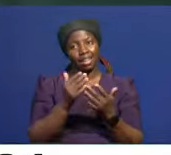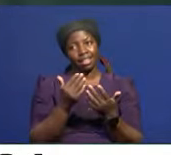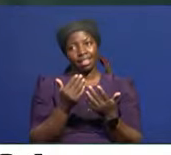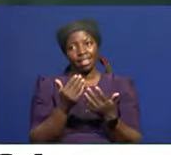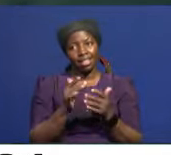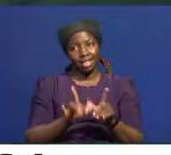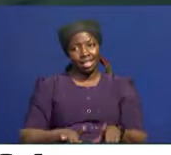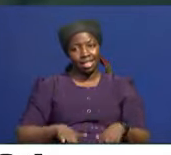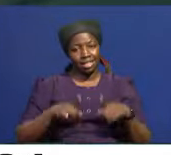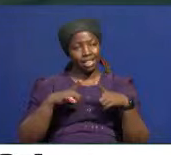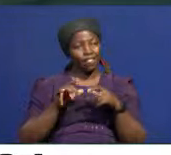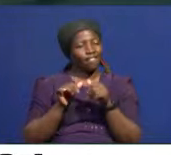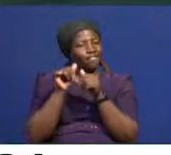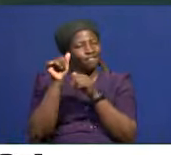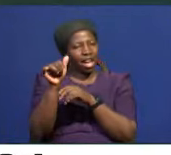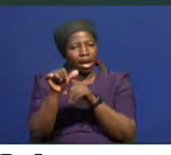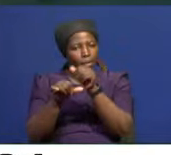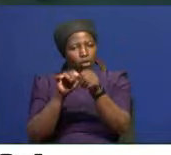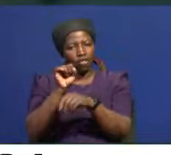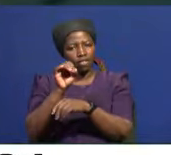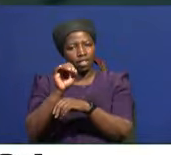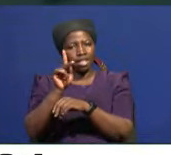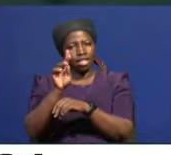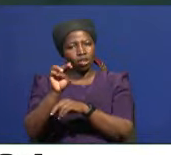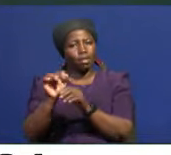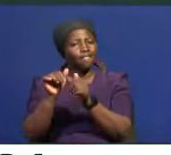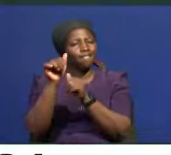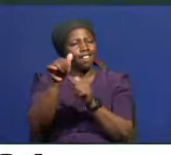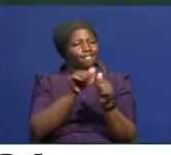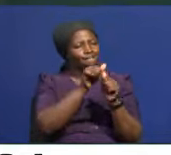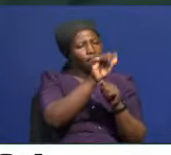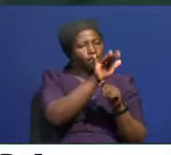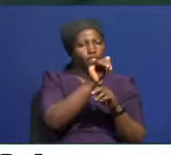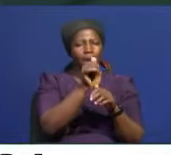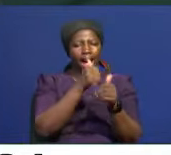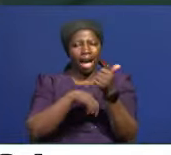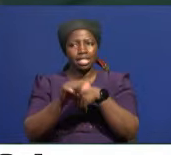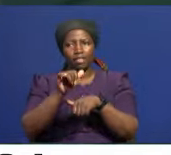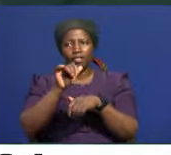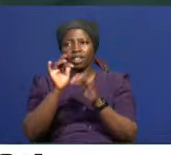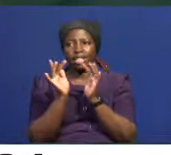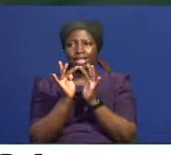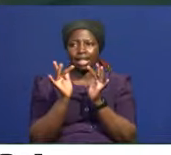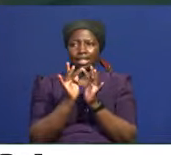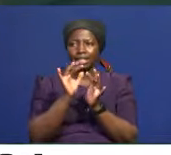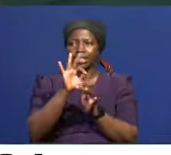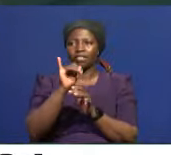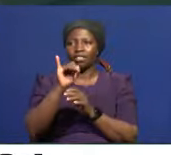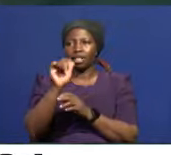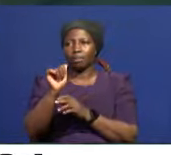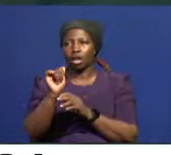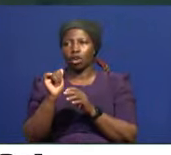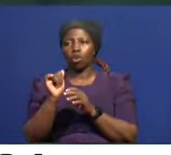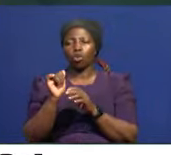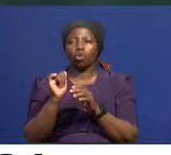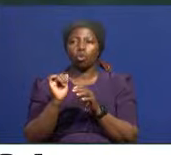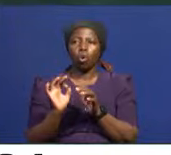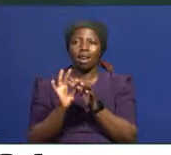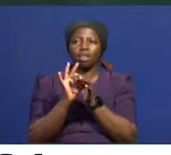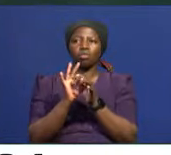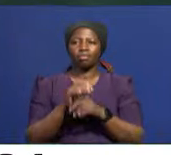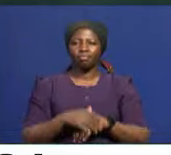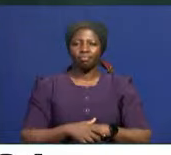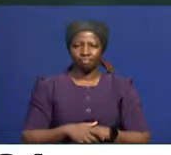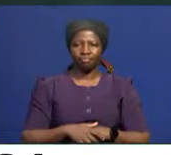50 kilometers away from an active fiber optic connection, a yawning physical gap